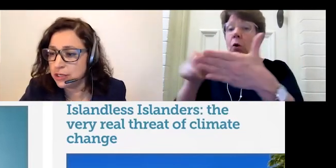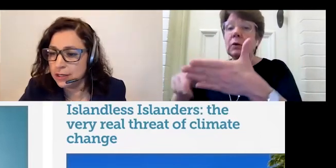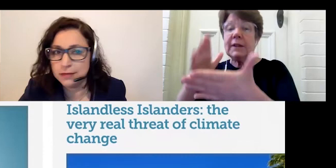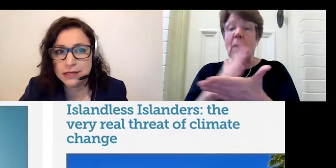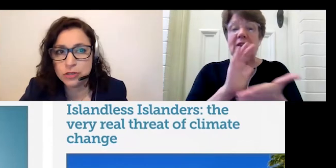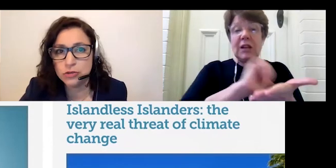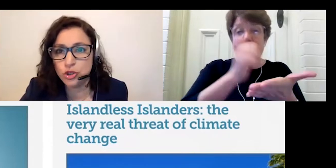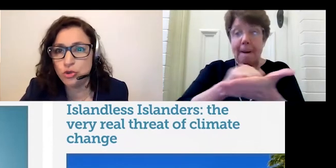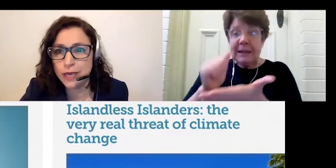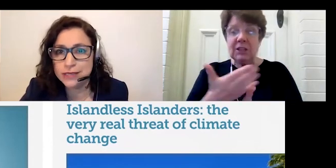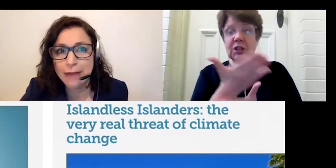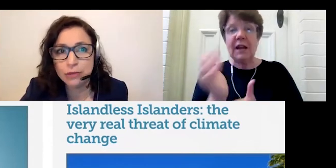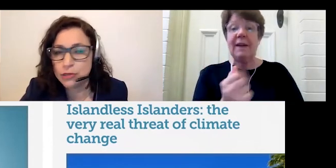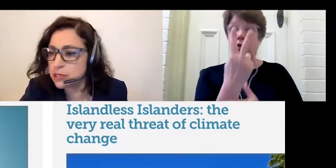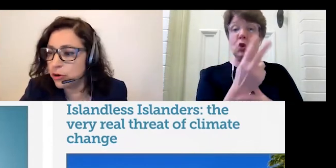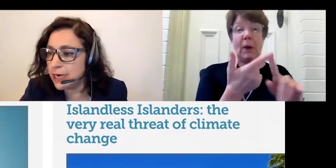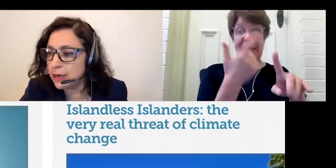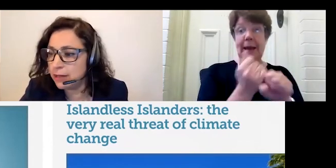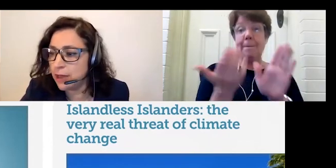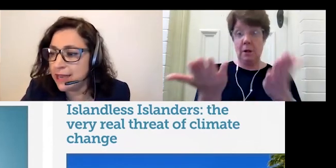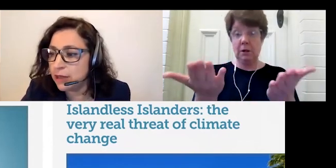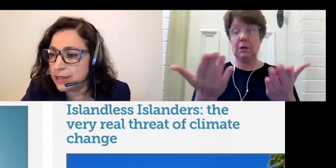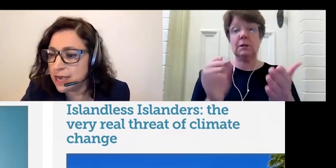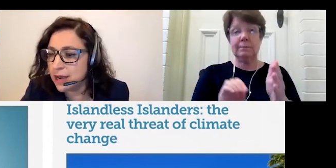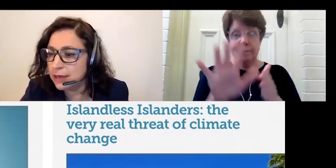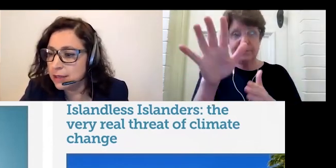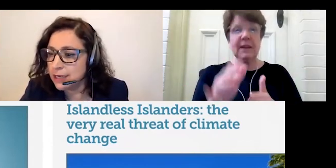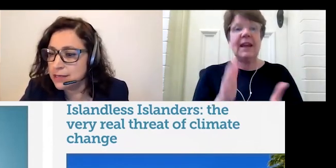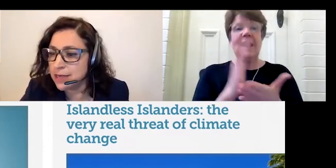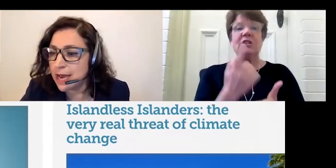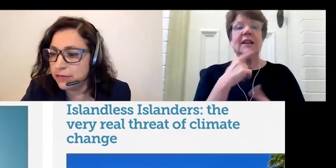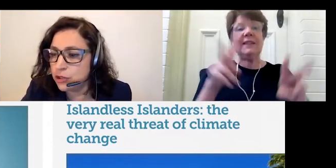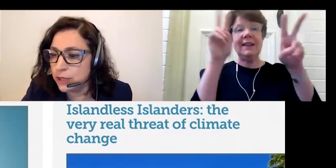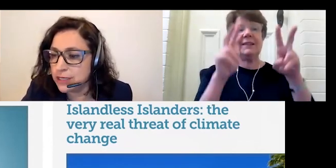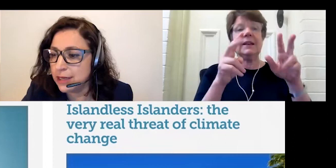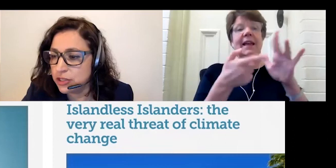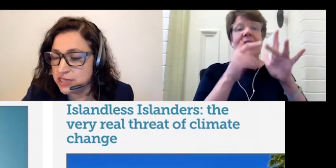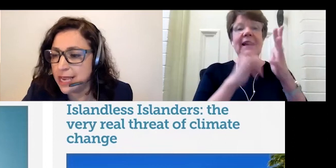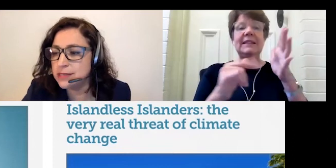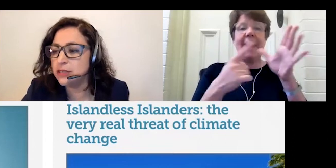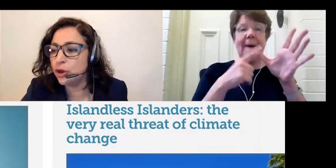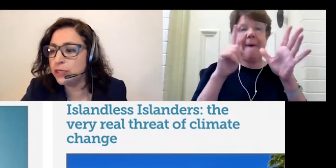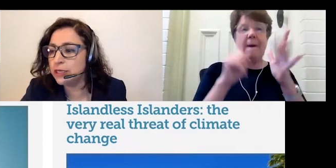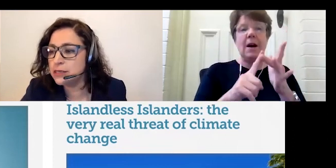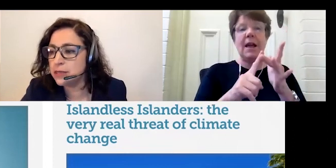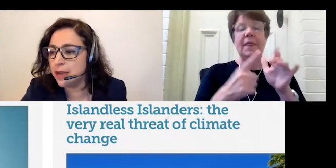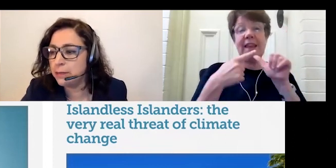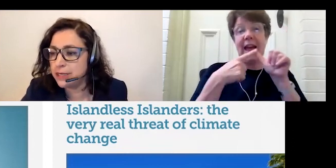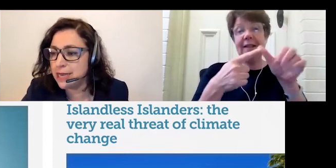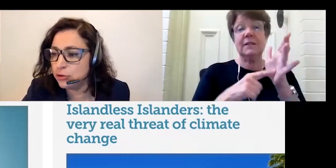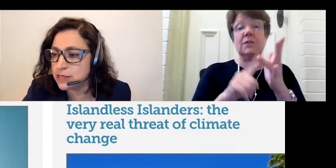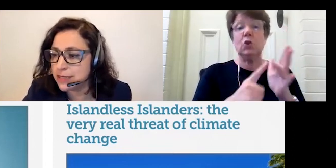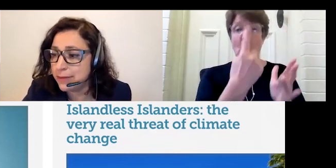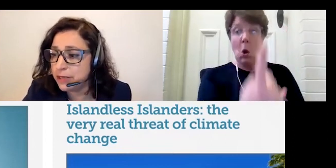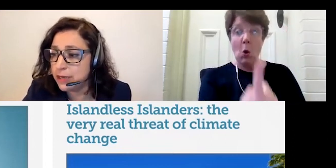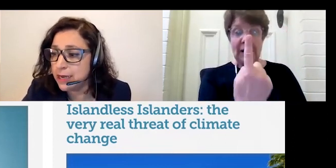published, there's 2 examples on screen, and the headlines is Artificial Intelligence, the Answer to Loneliness by